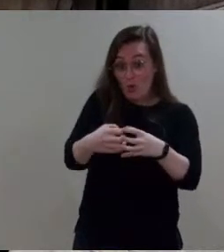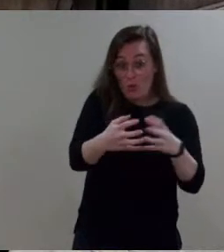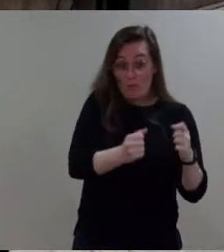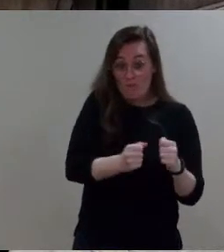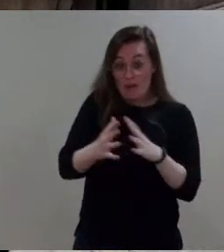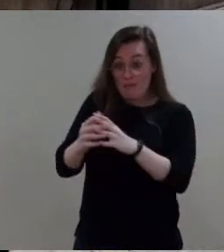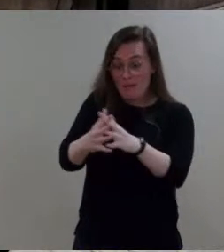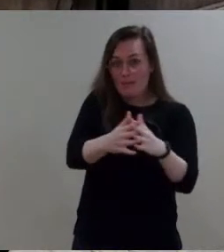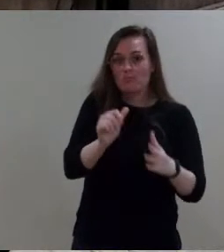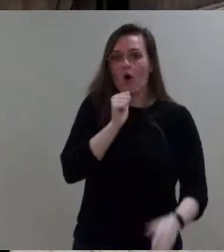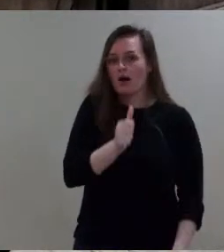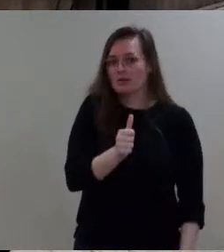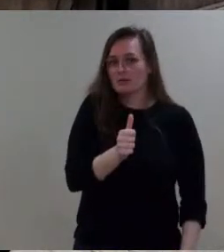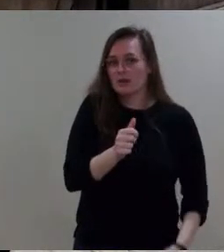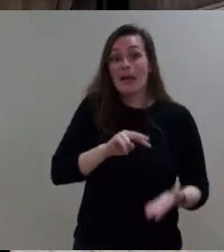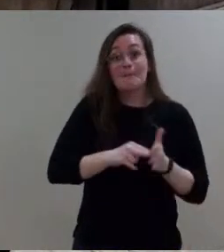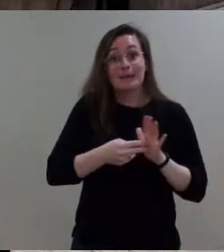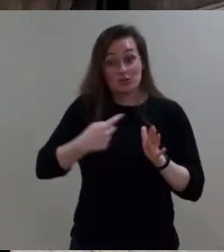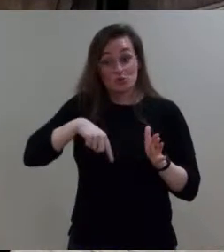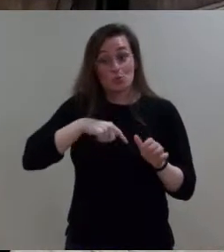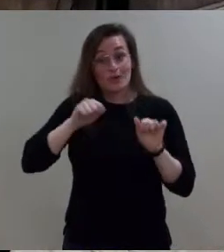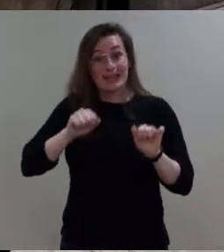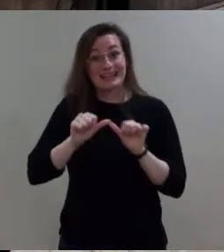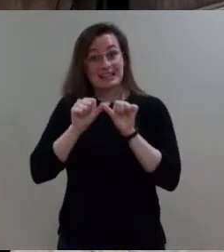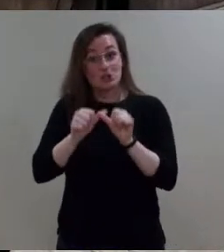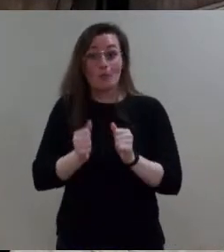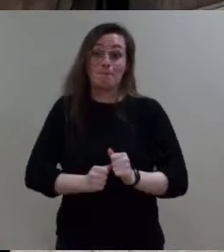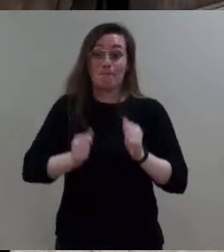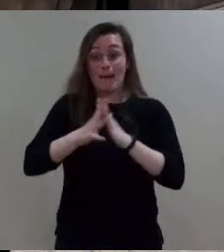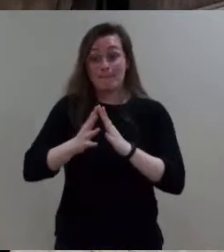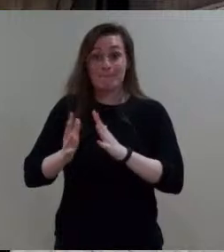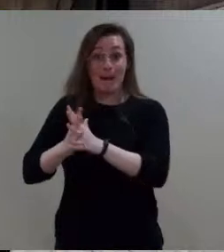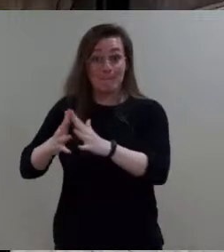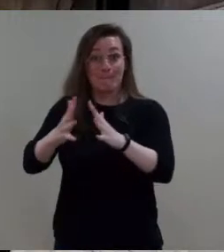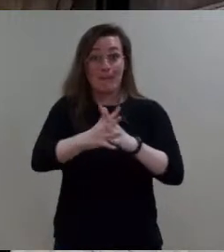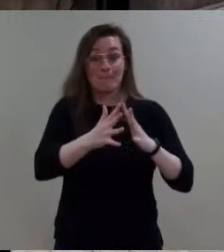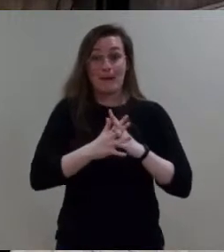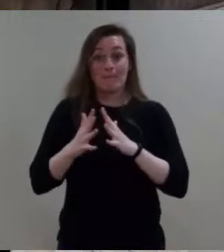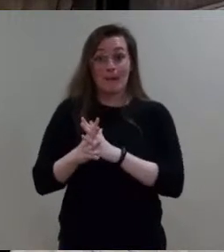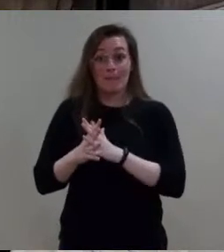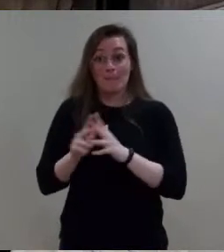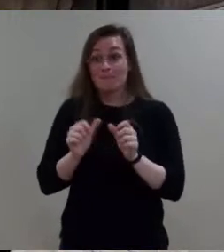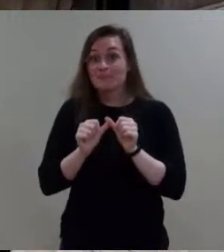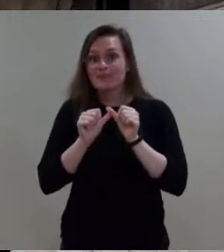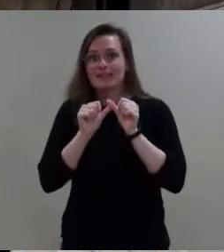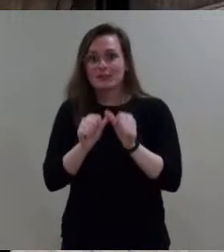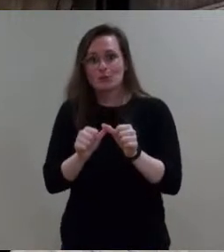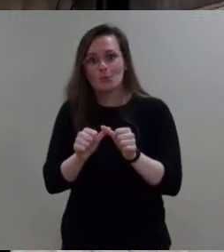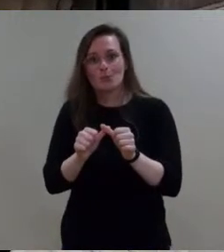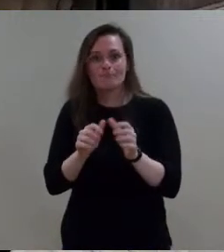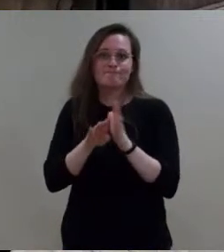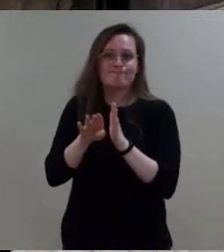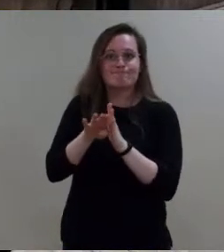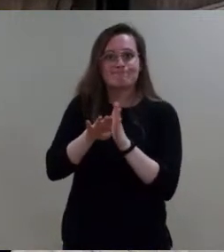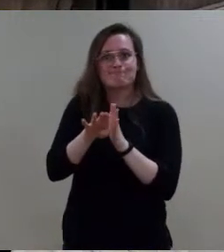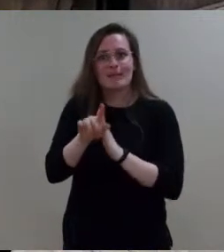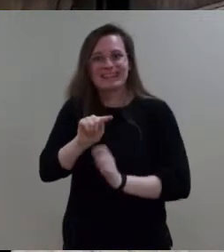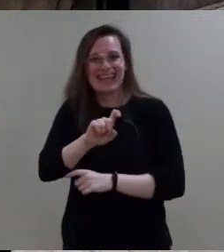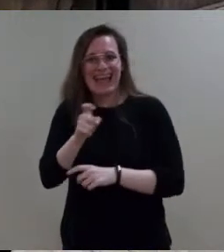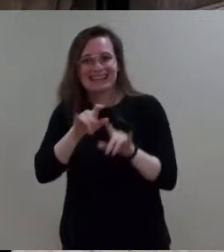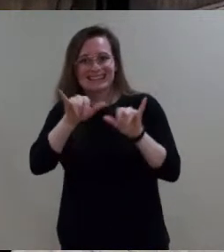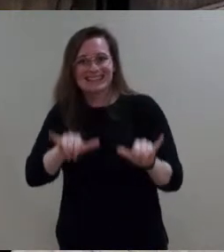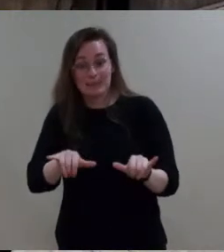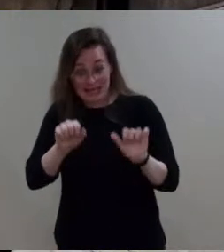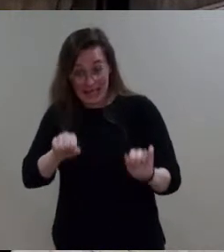here, and we're not going to be able to keep pace through the taxation system to look after